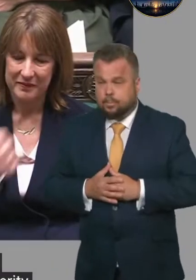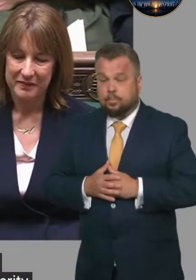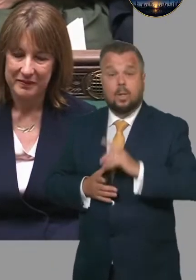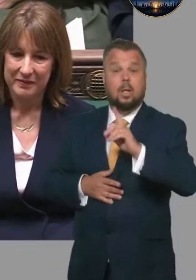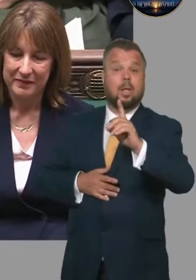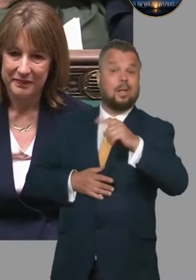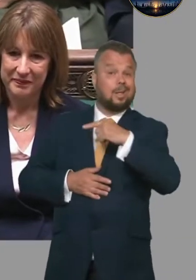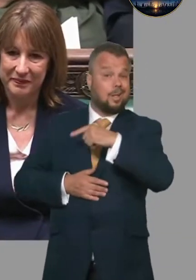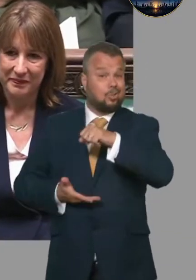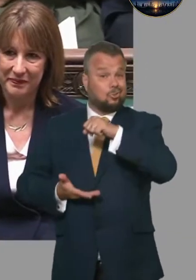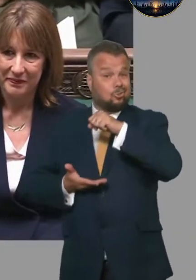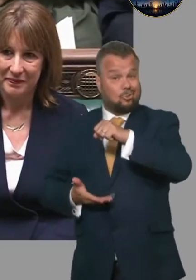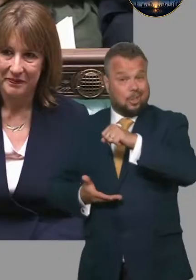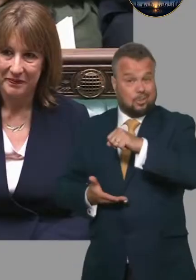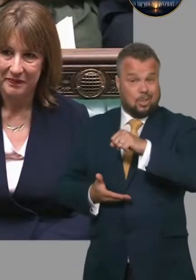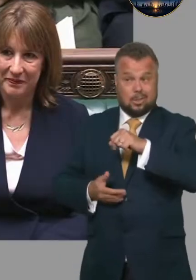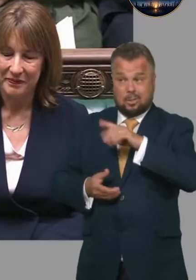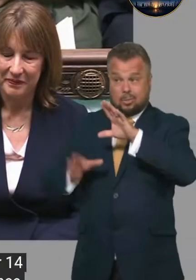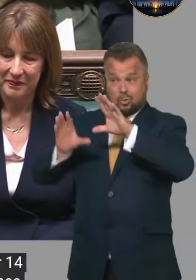economy growing, Mr. Speaker.